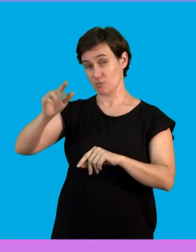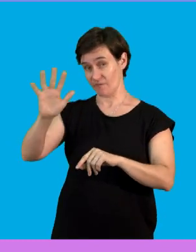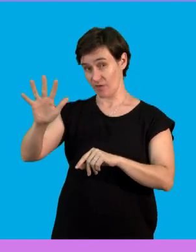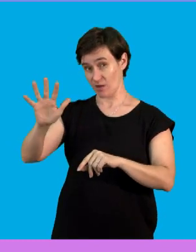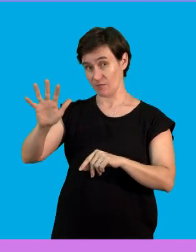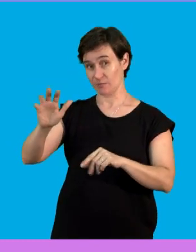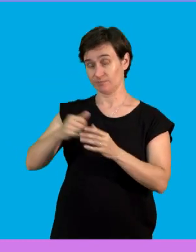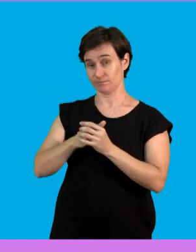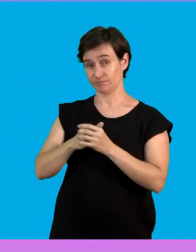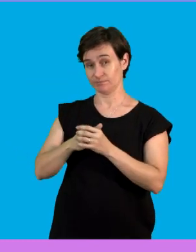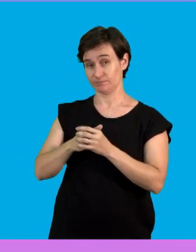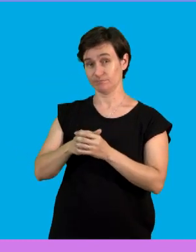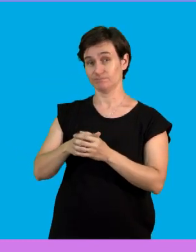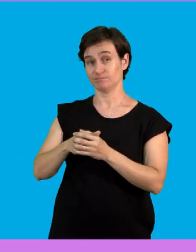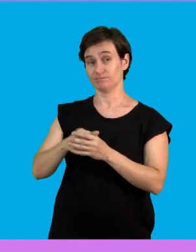22,5